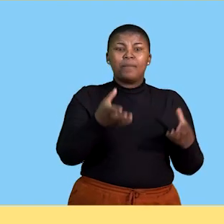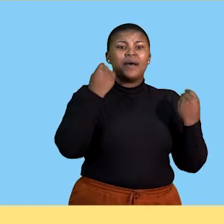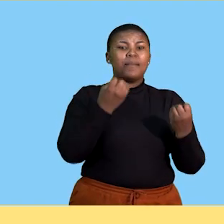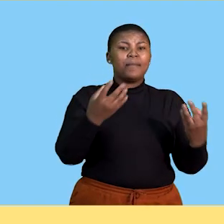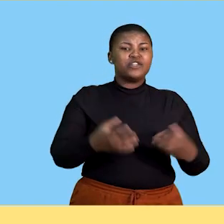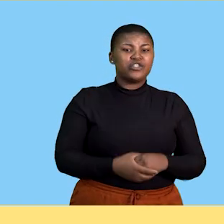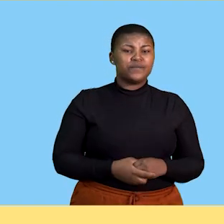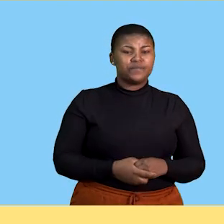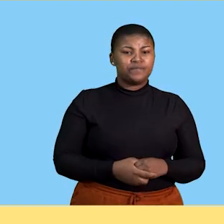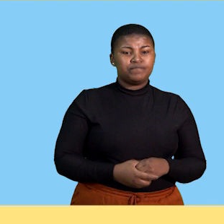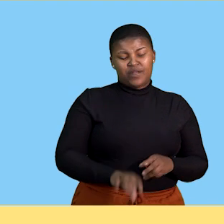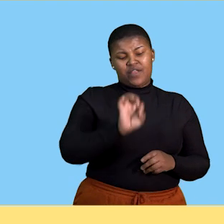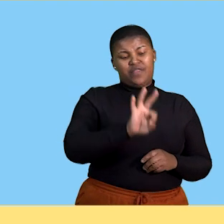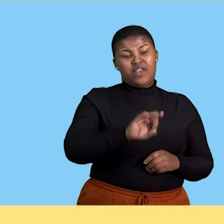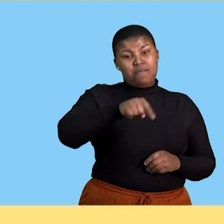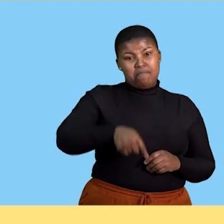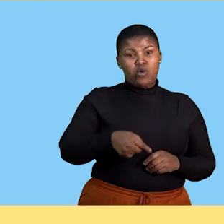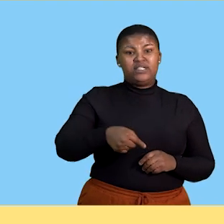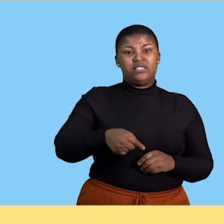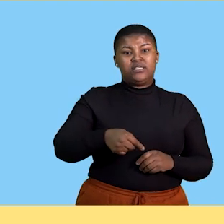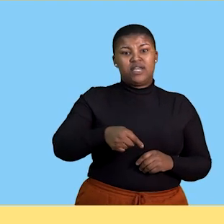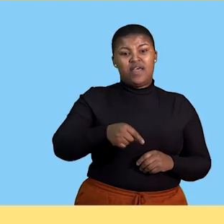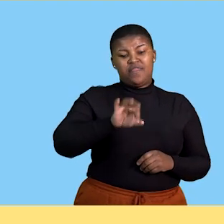end up with